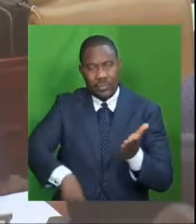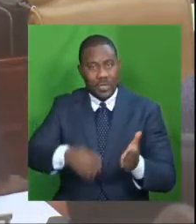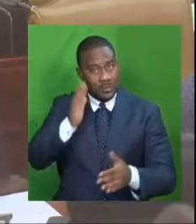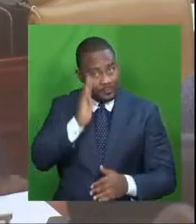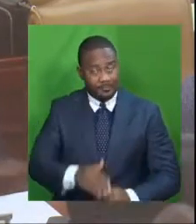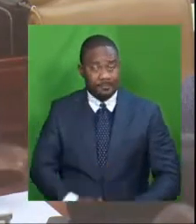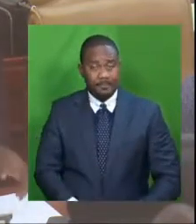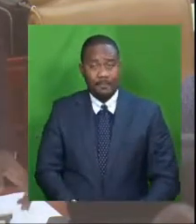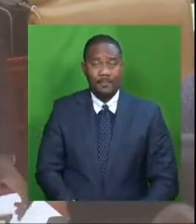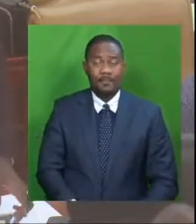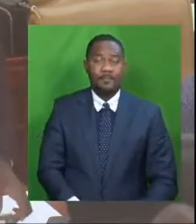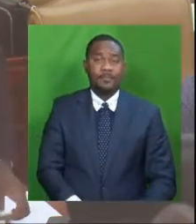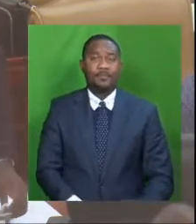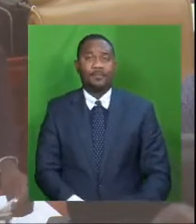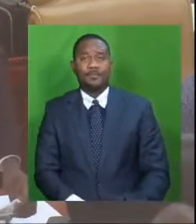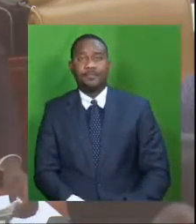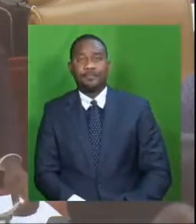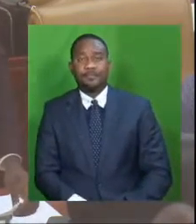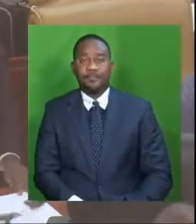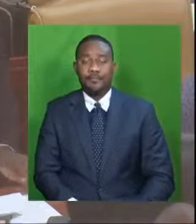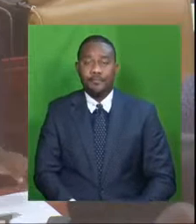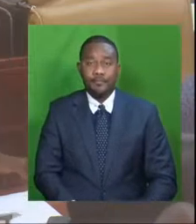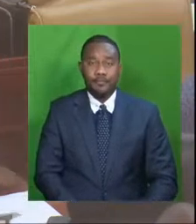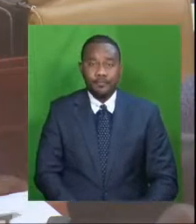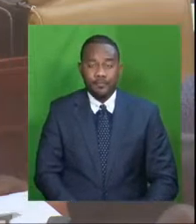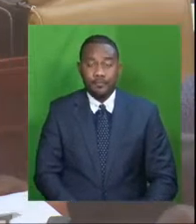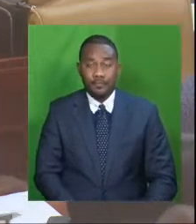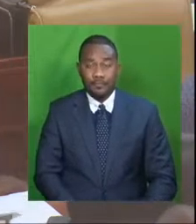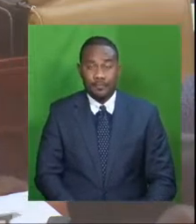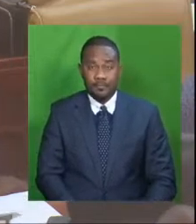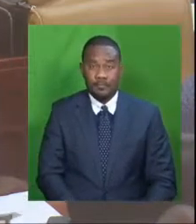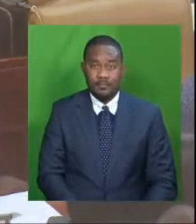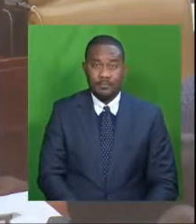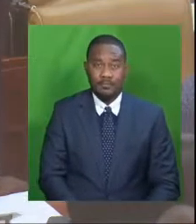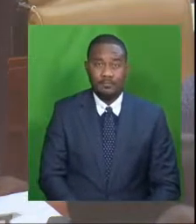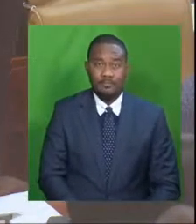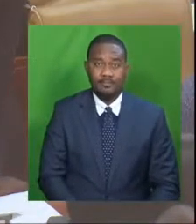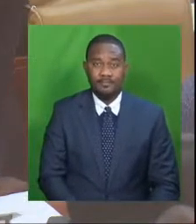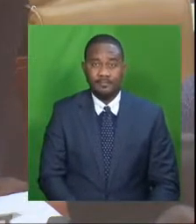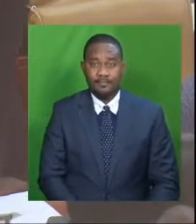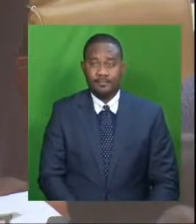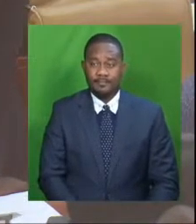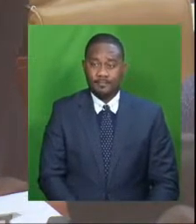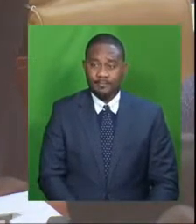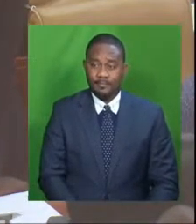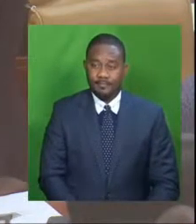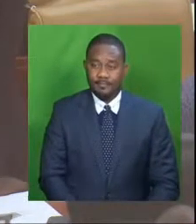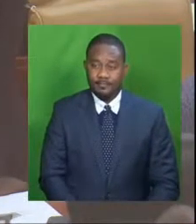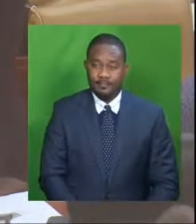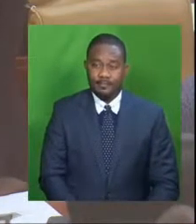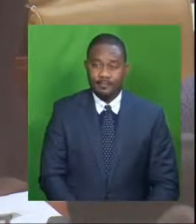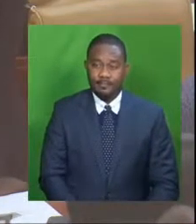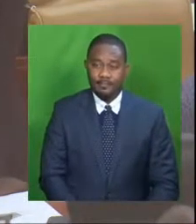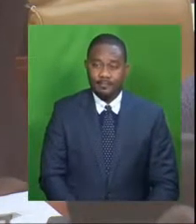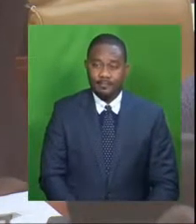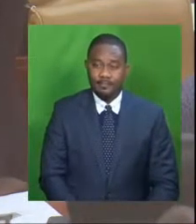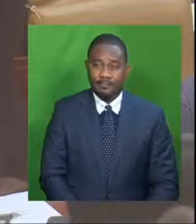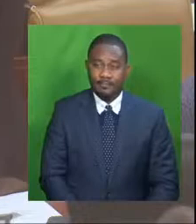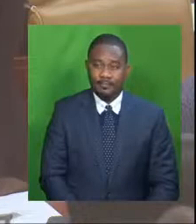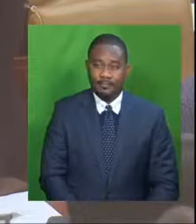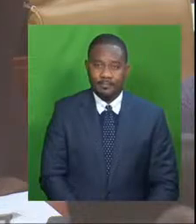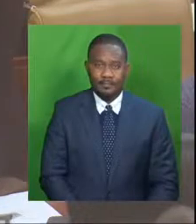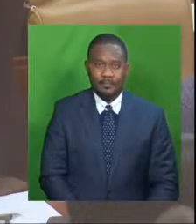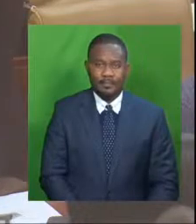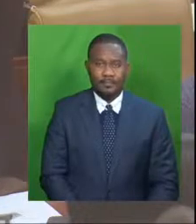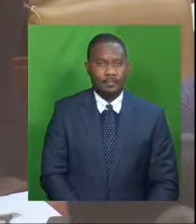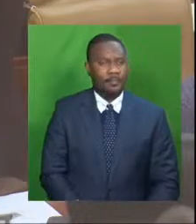exchange. Mr. Speaker, it will surprise you to note that no one taxes a